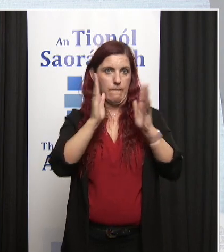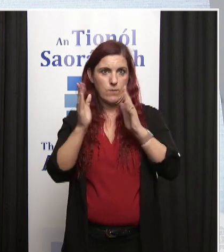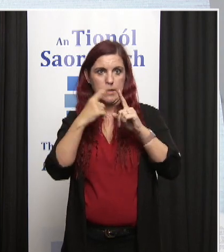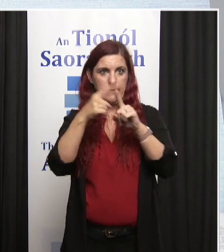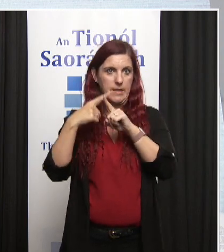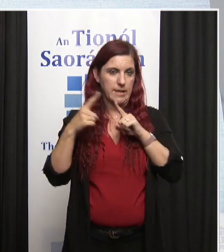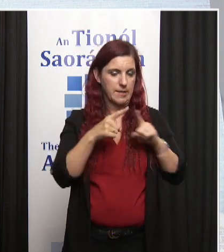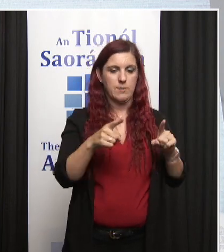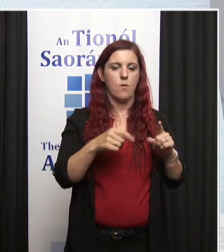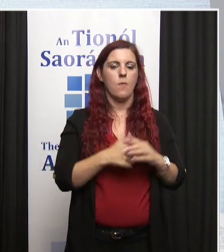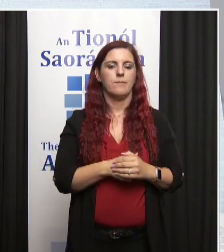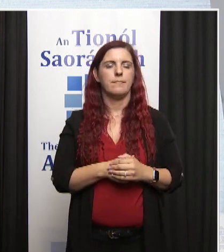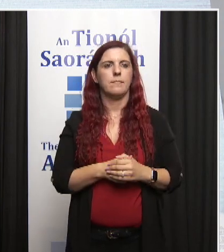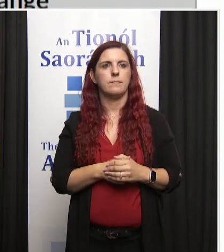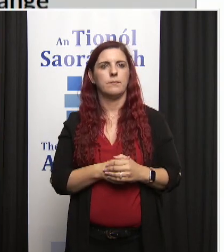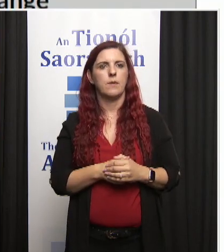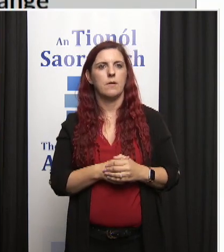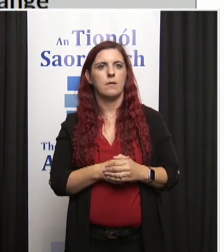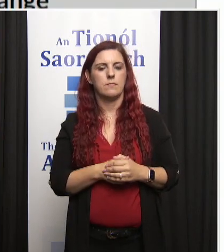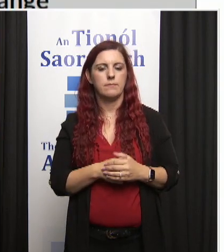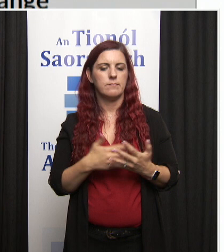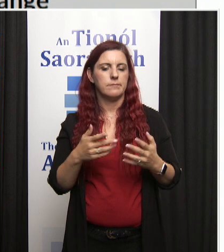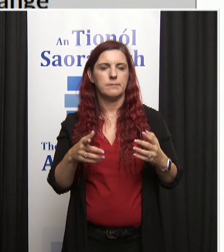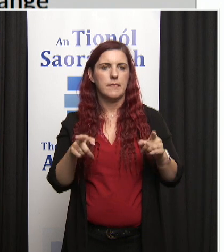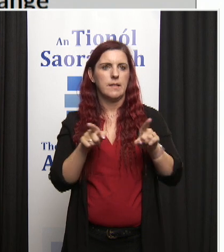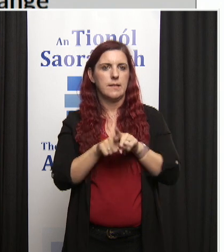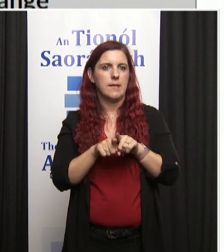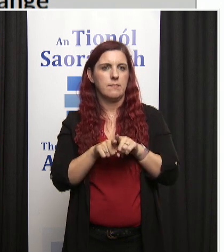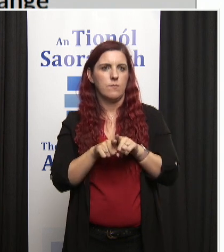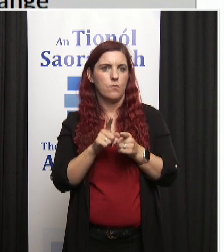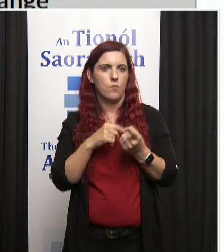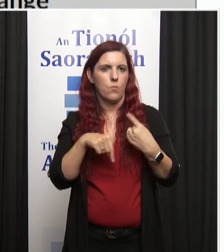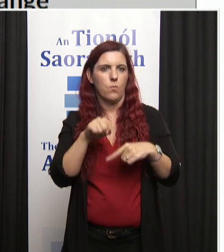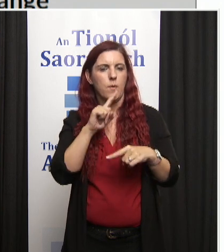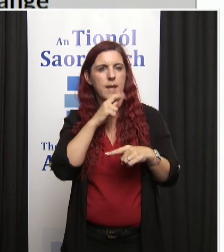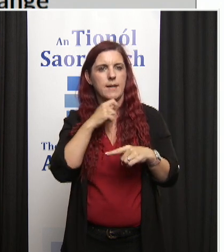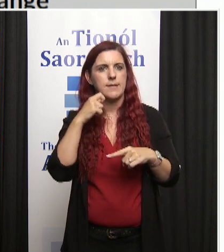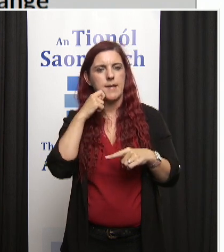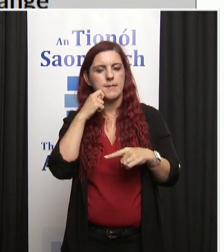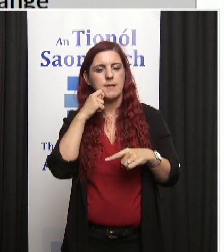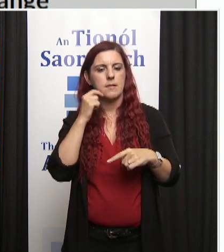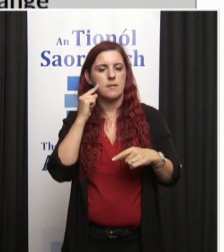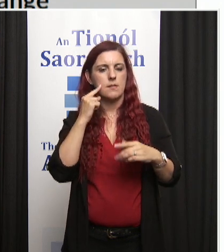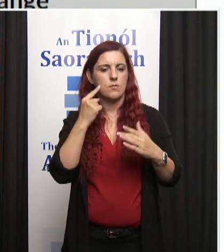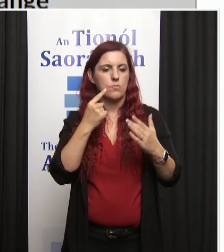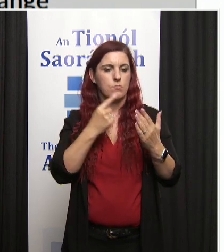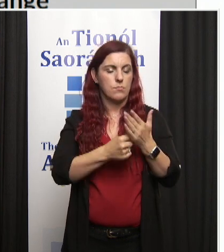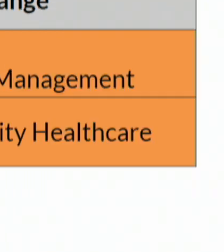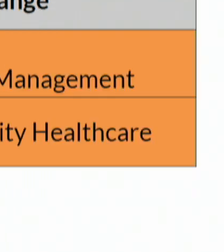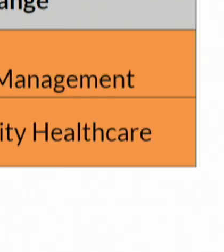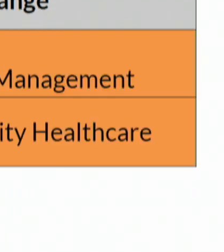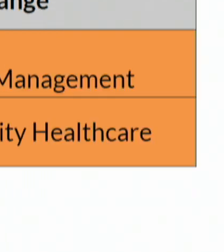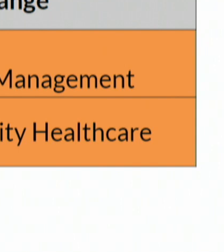hurrying up. So our table was very precise in relation to what their views were,